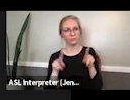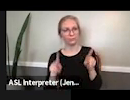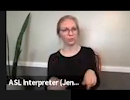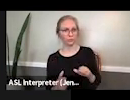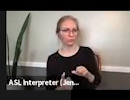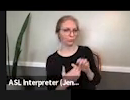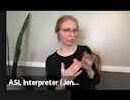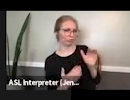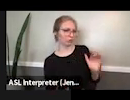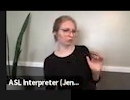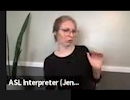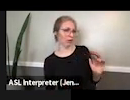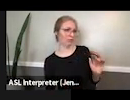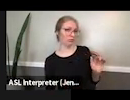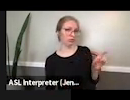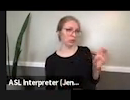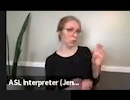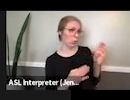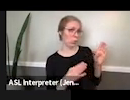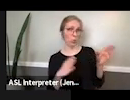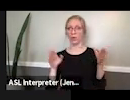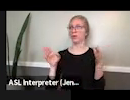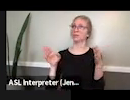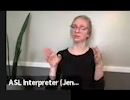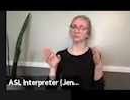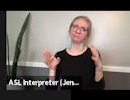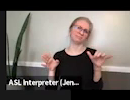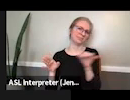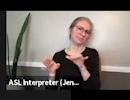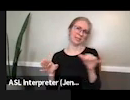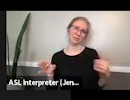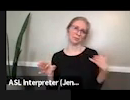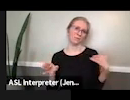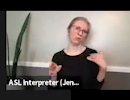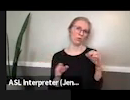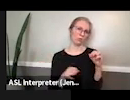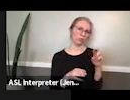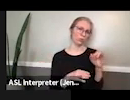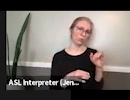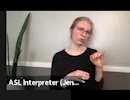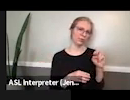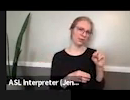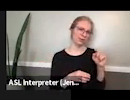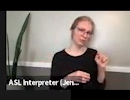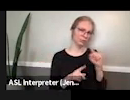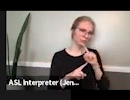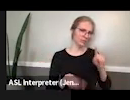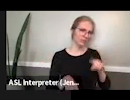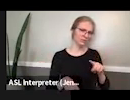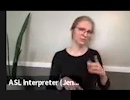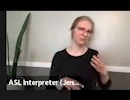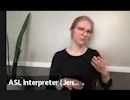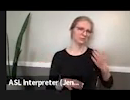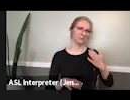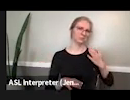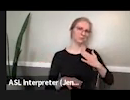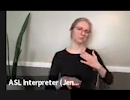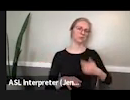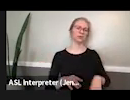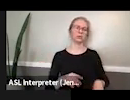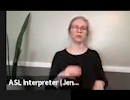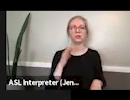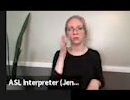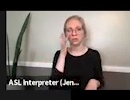she orient in some way? That's an overlap with that orienting responses 2 variables ago. Does the child